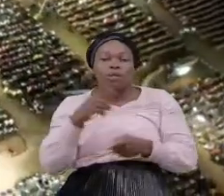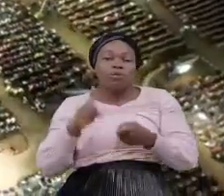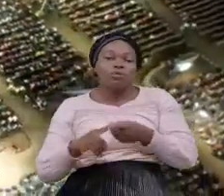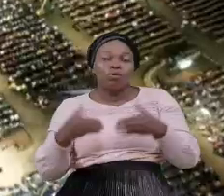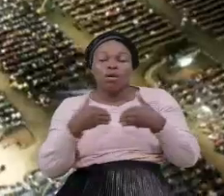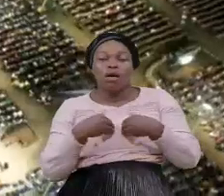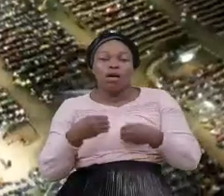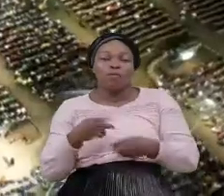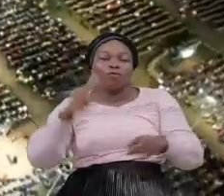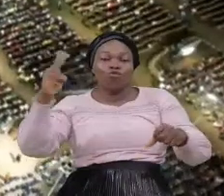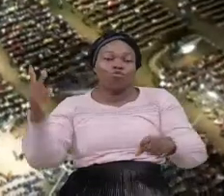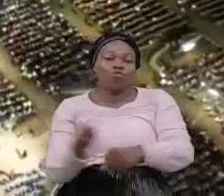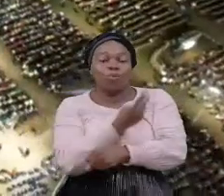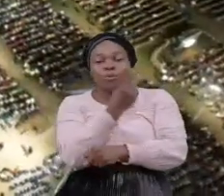dose.